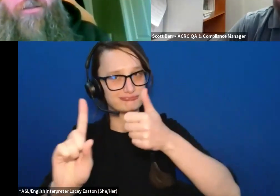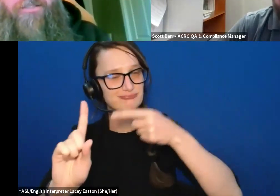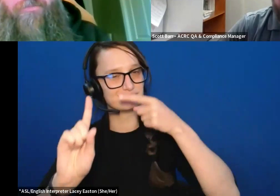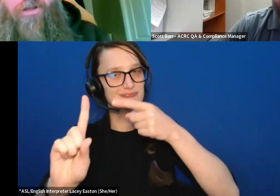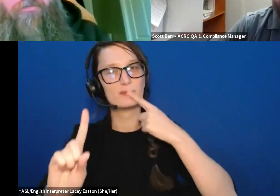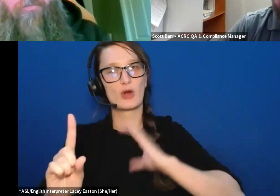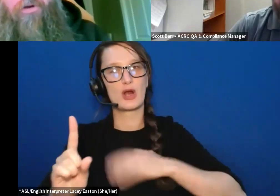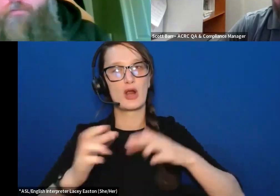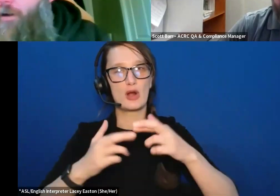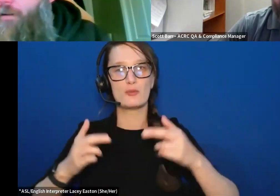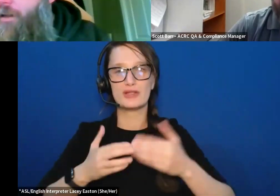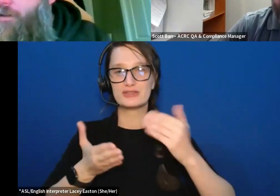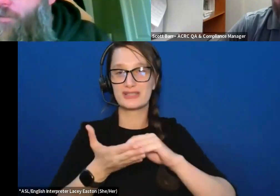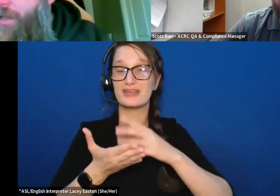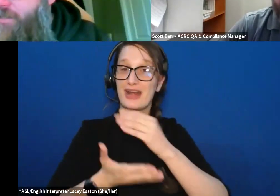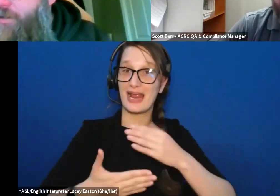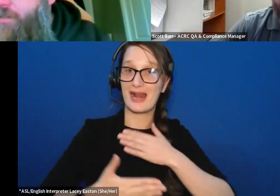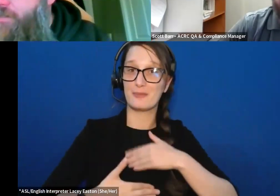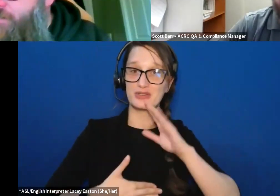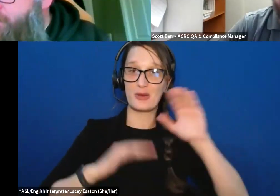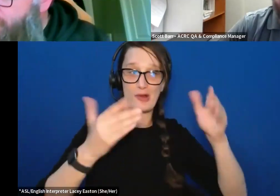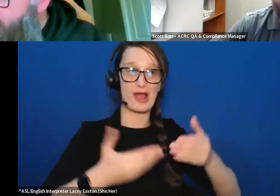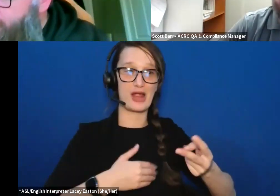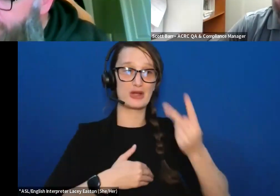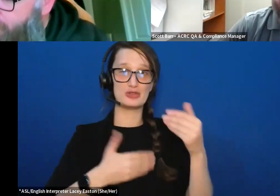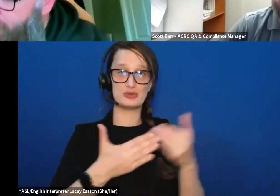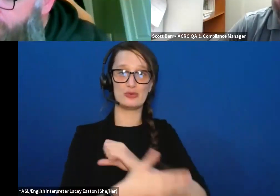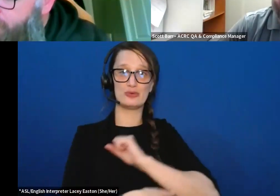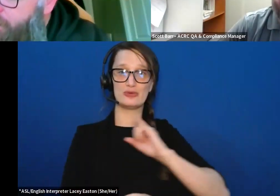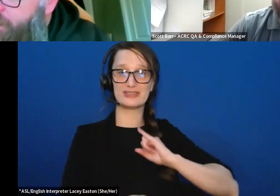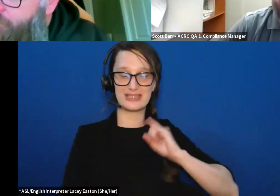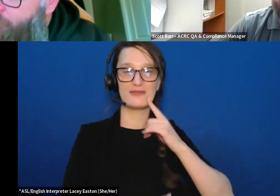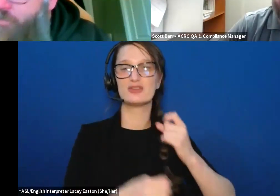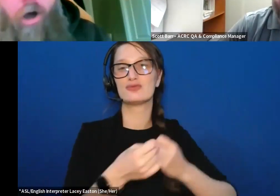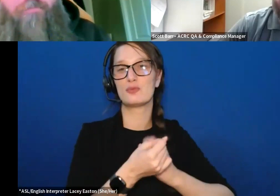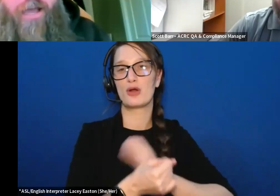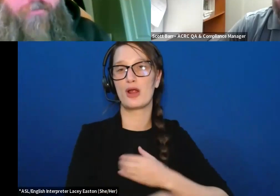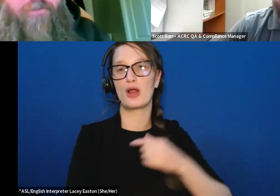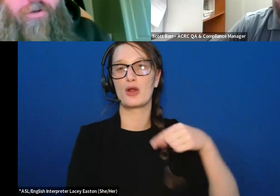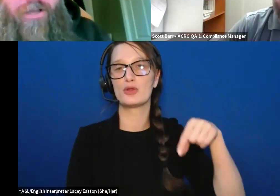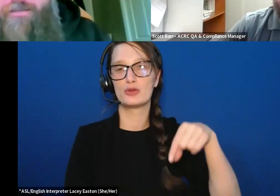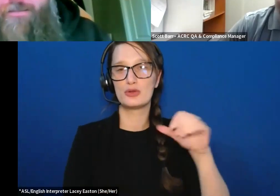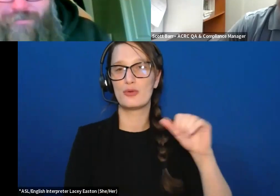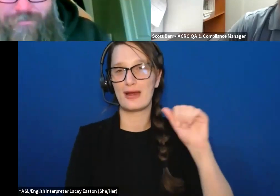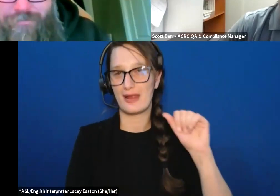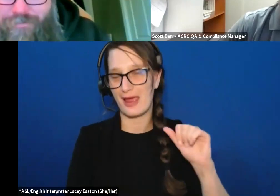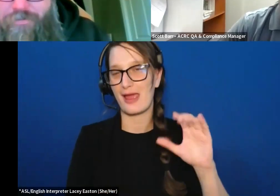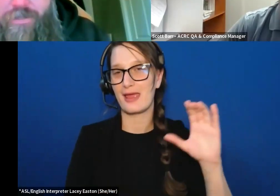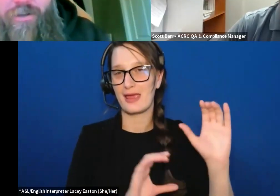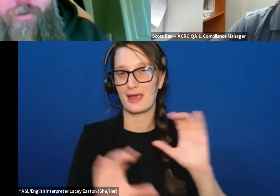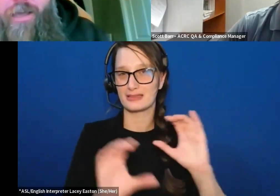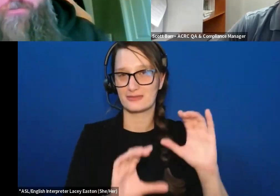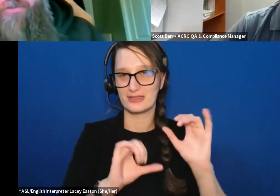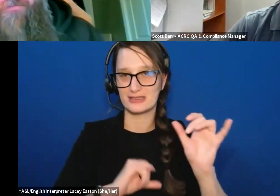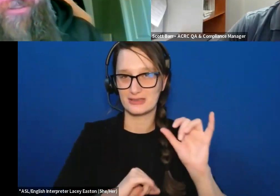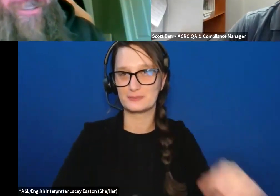be supporting even more of our QA activities there. On behalf of Joel, I